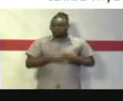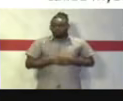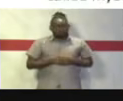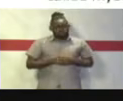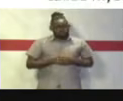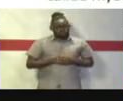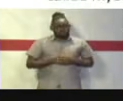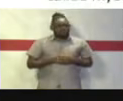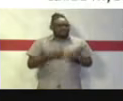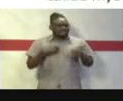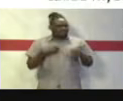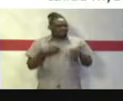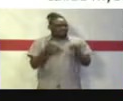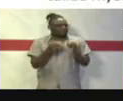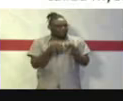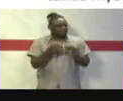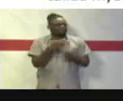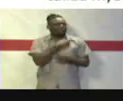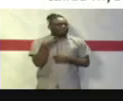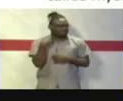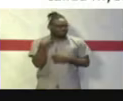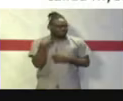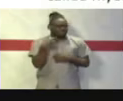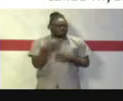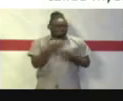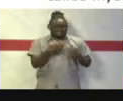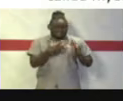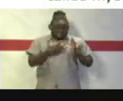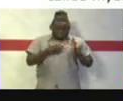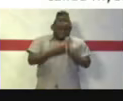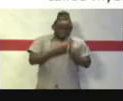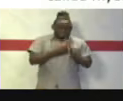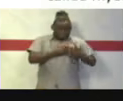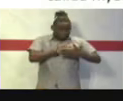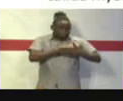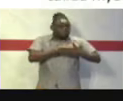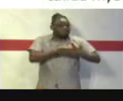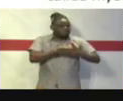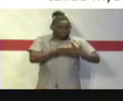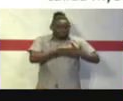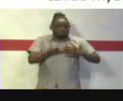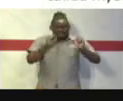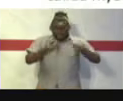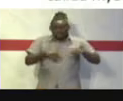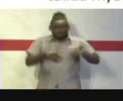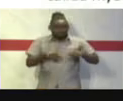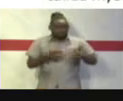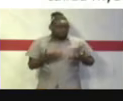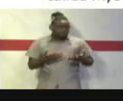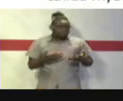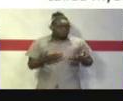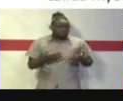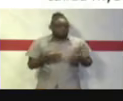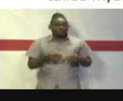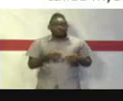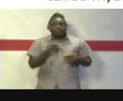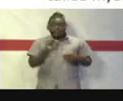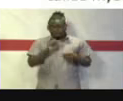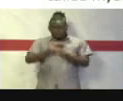of heart attack. And COVID-19 may also cause inflammation of the heart muscle, a condition